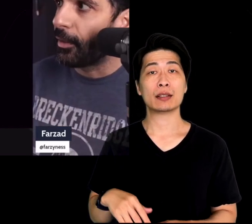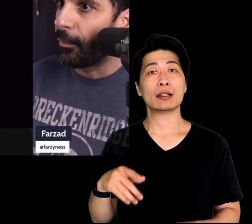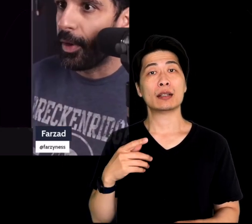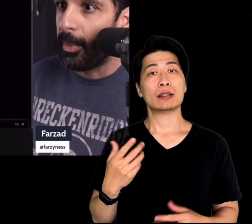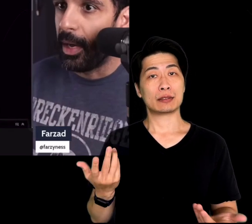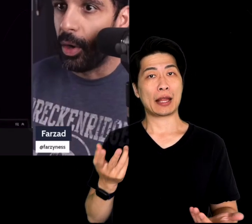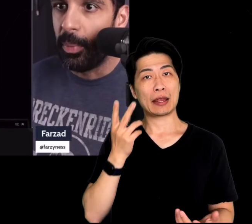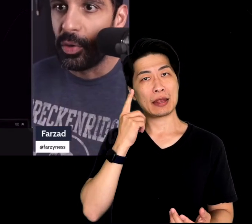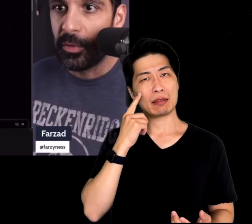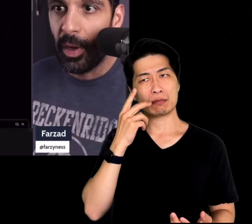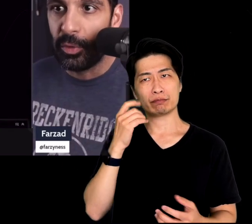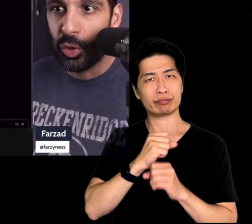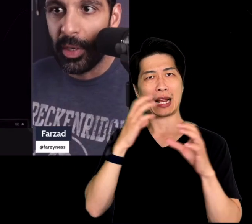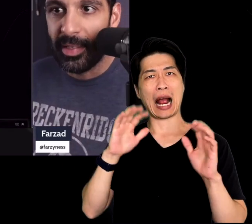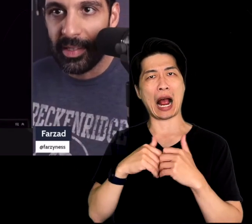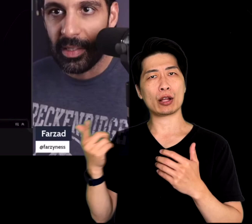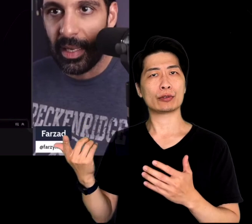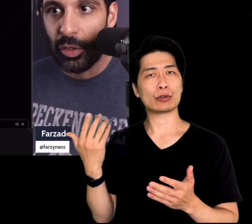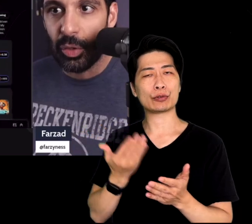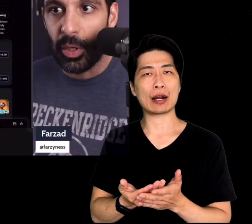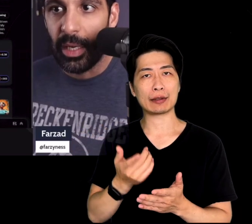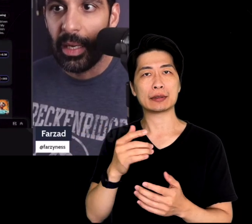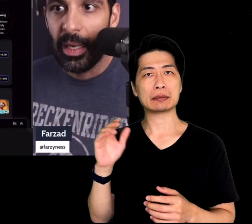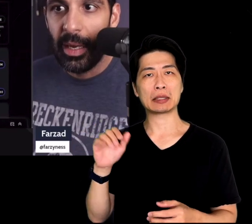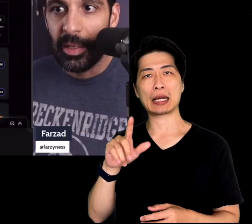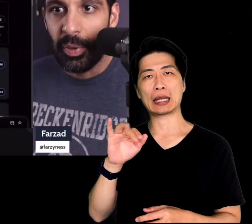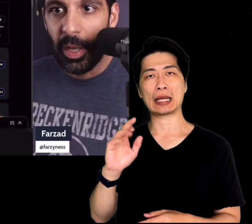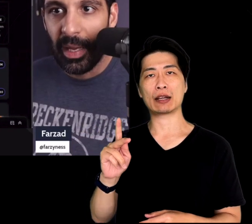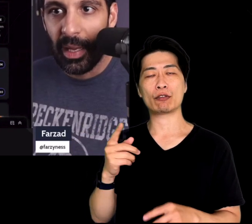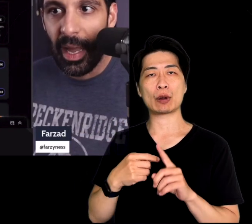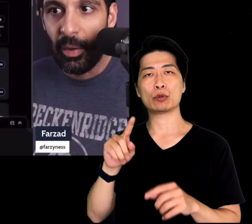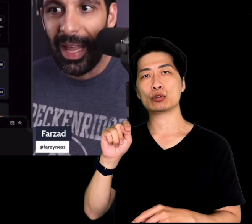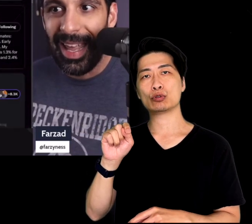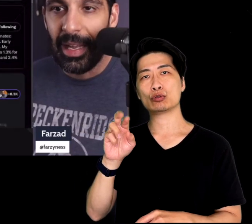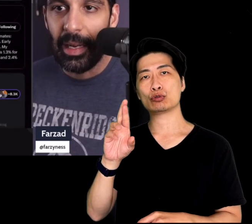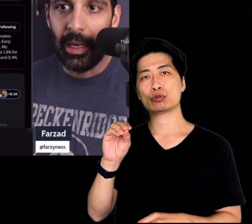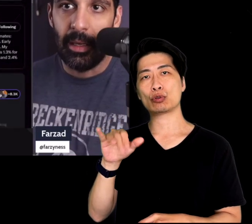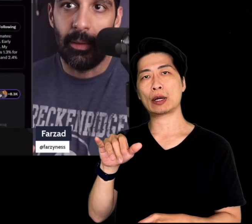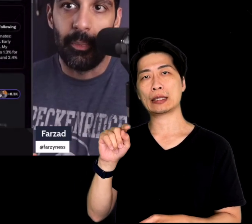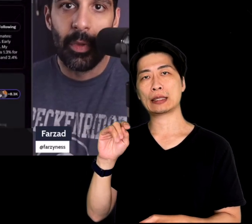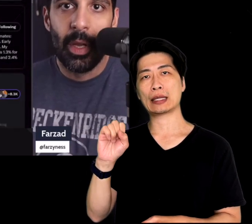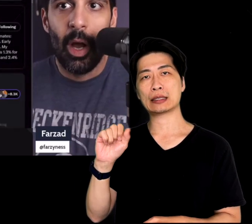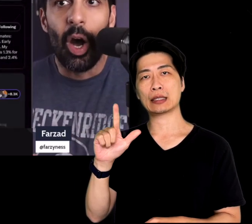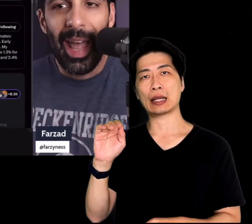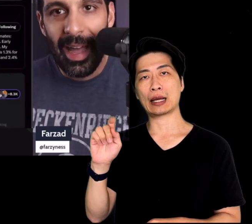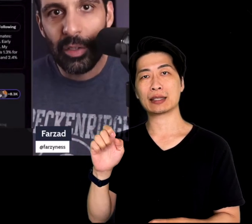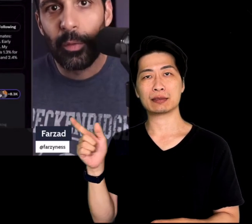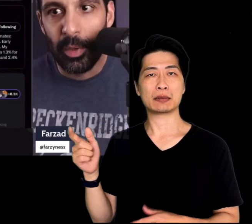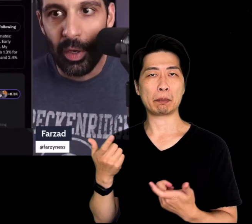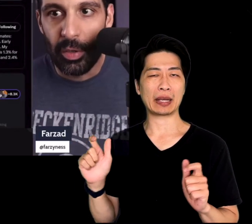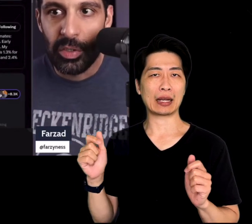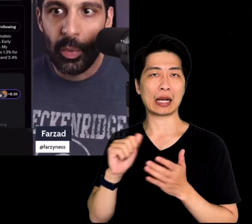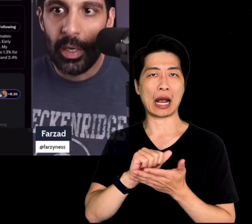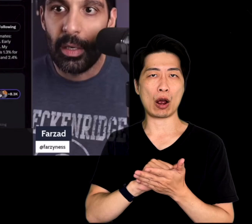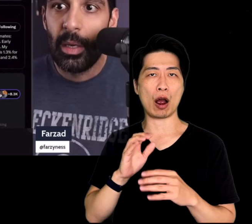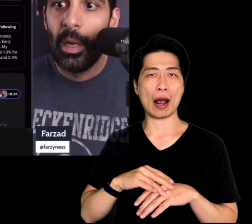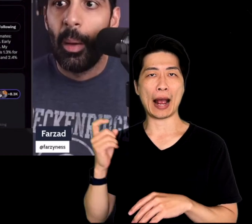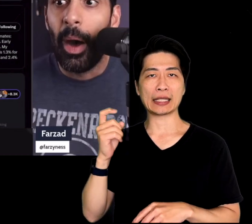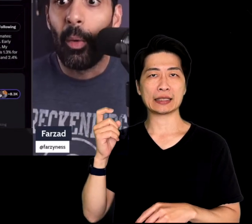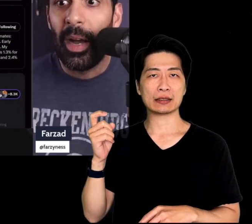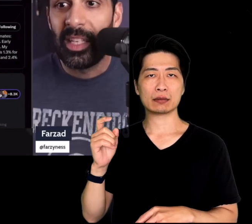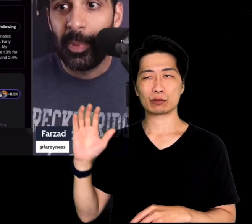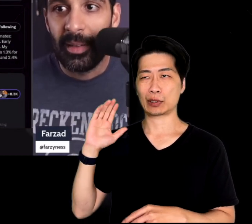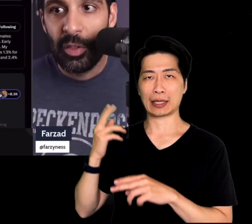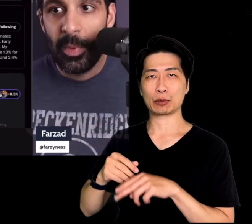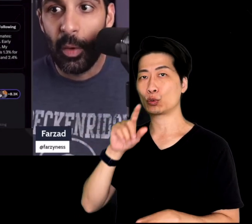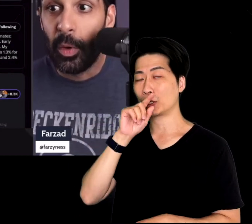a link from or a post from Troy Tesla. Troy is a pretty big account on X, formerly known as Twitter.